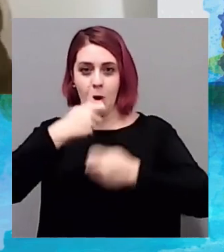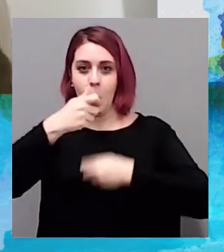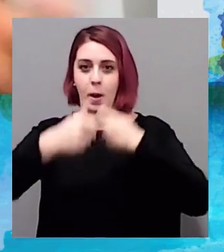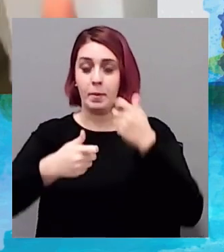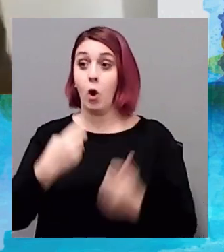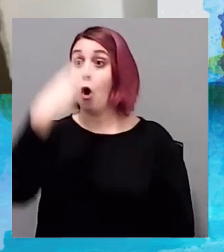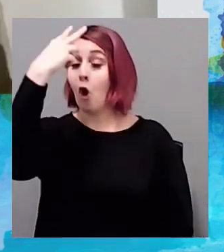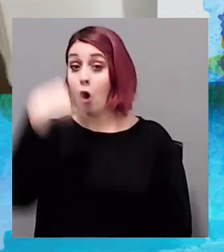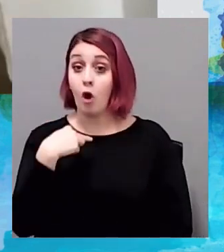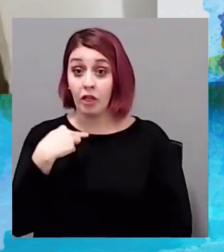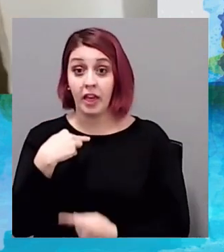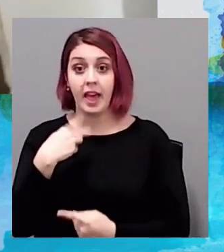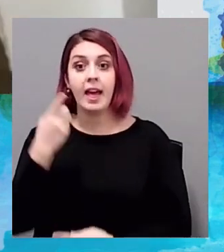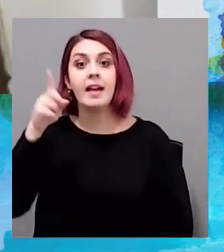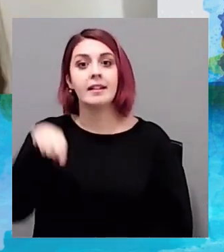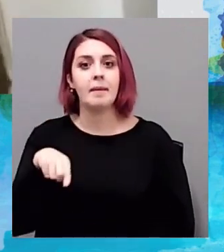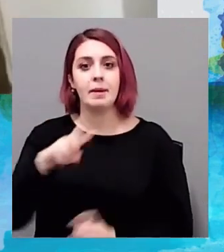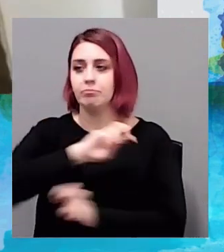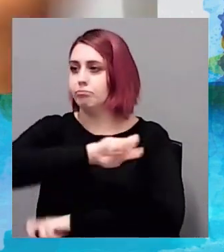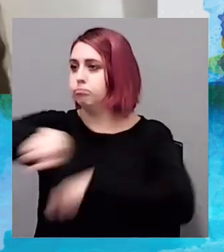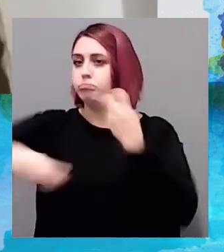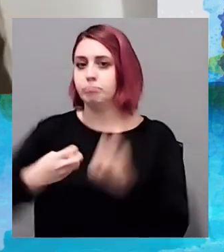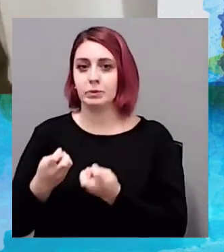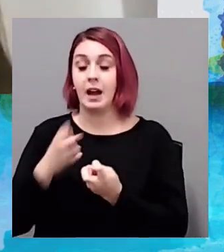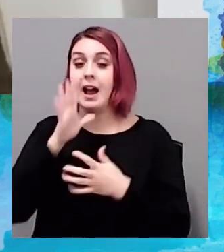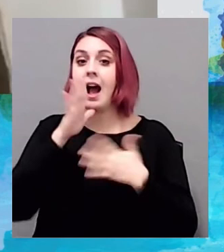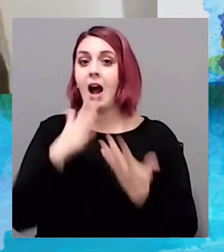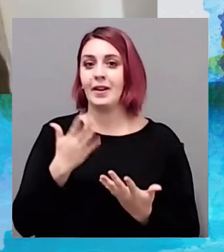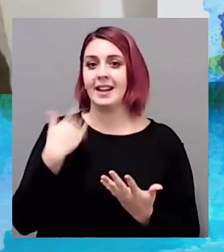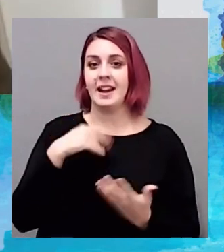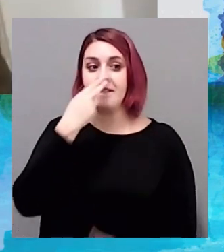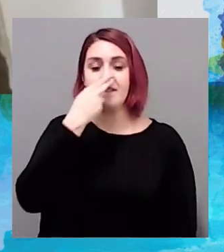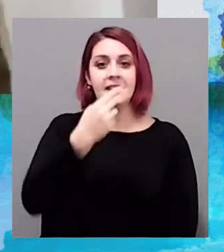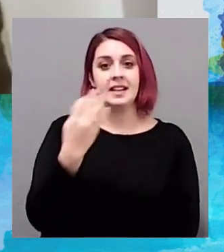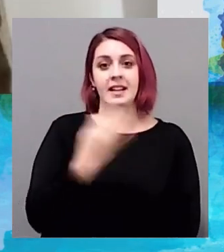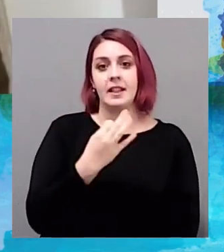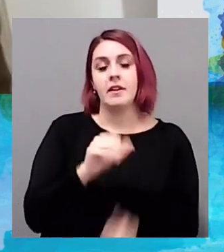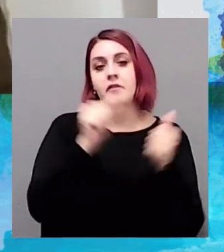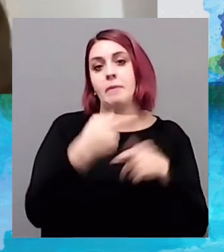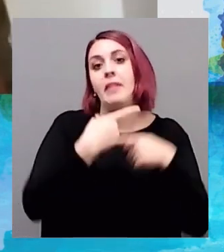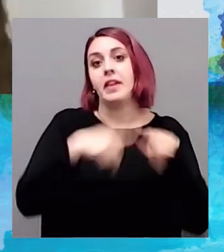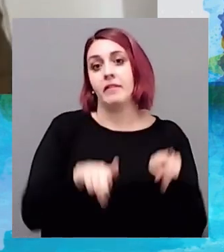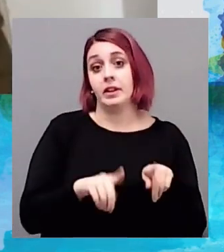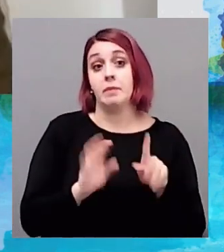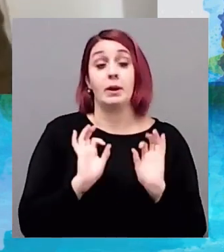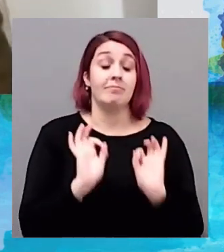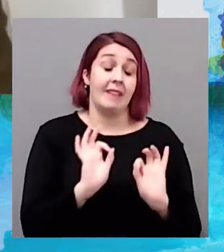Museums have had to be reinvented. The ONTE organization has also reinvented itself, and visits need to be done in a different